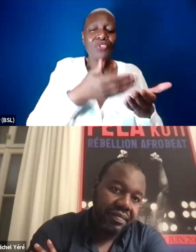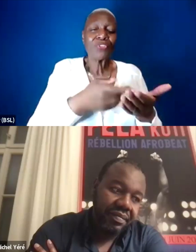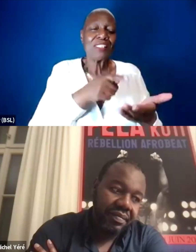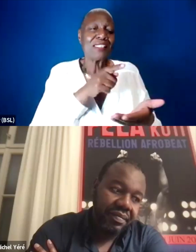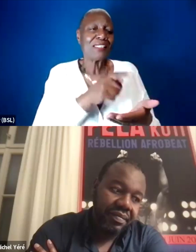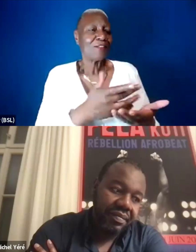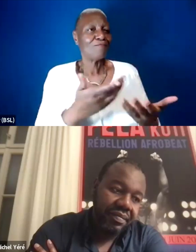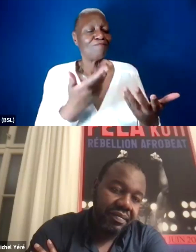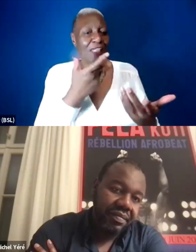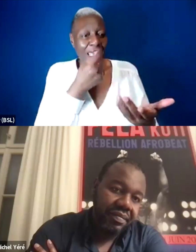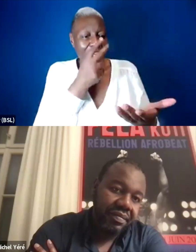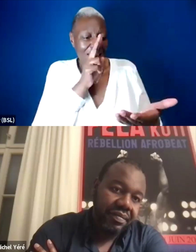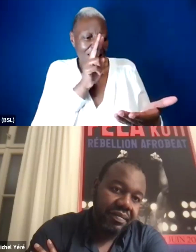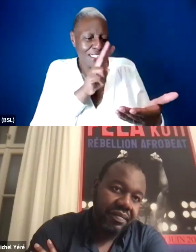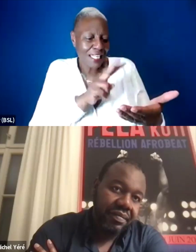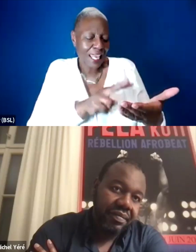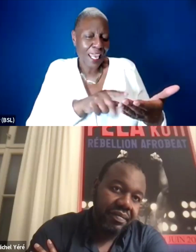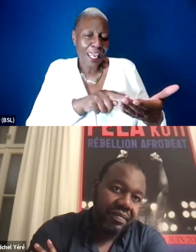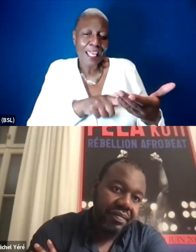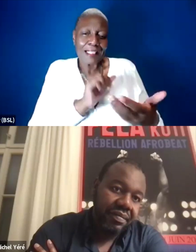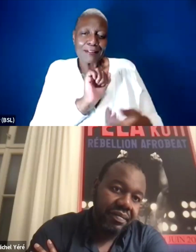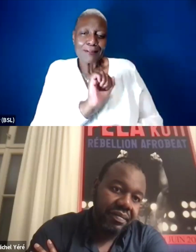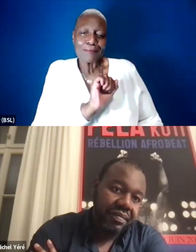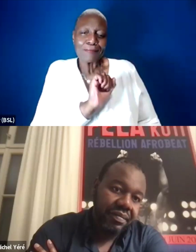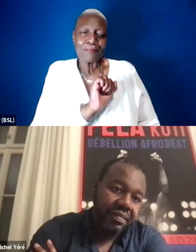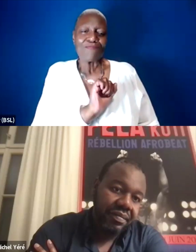can see his,